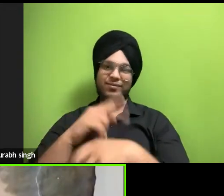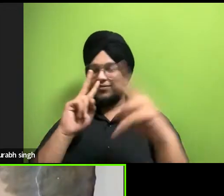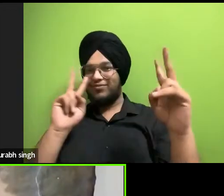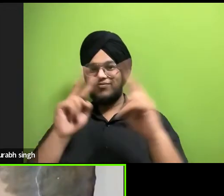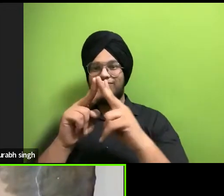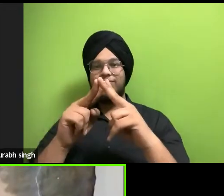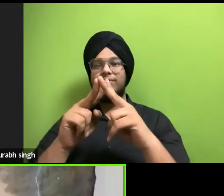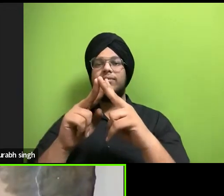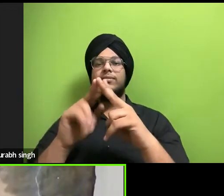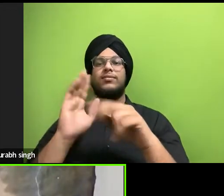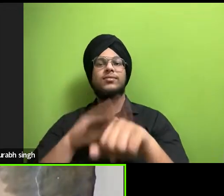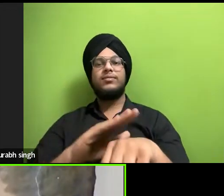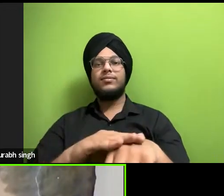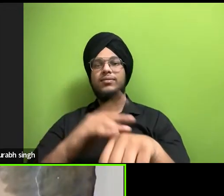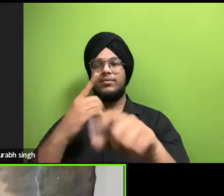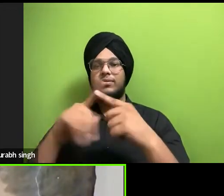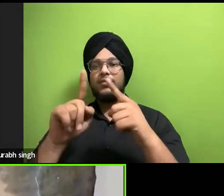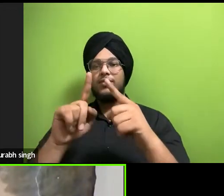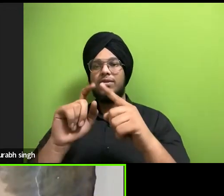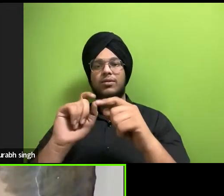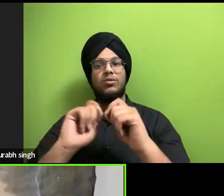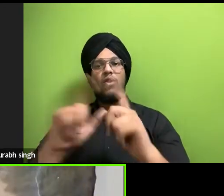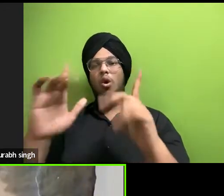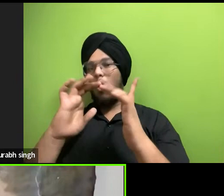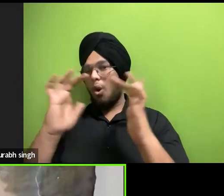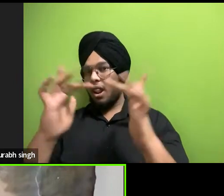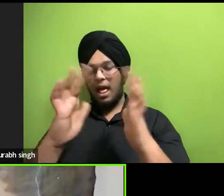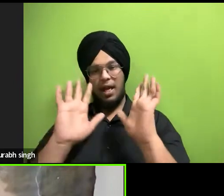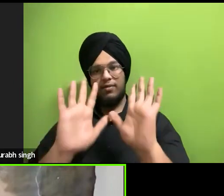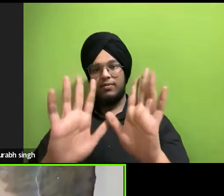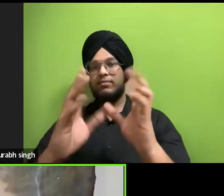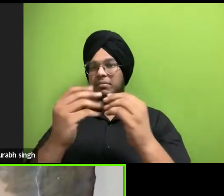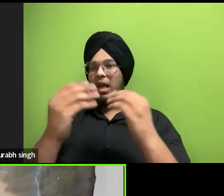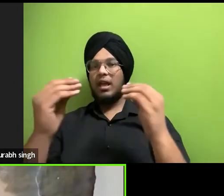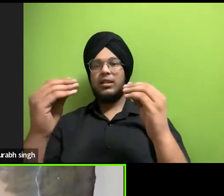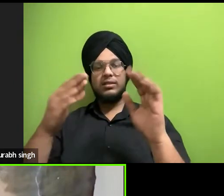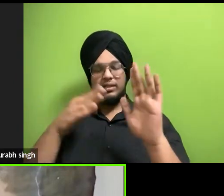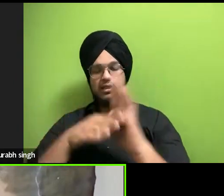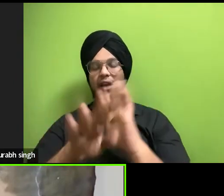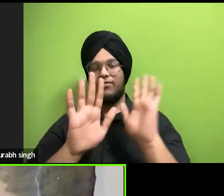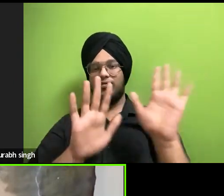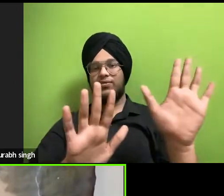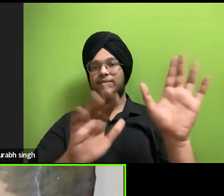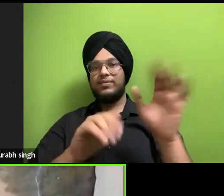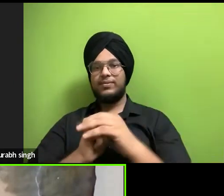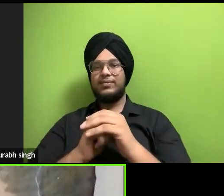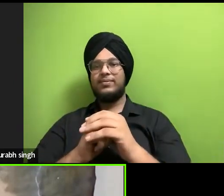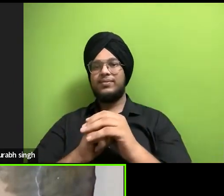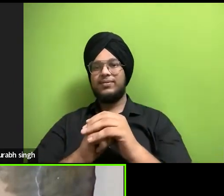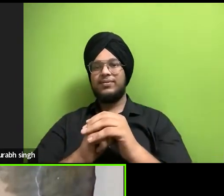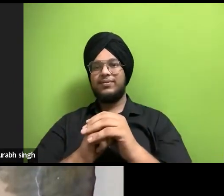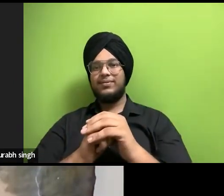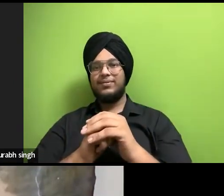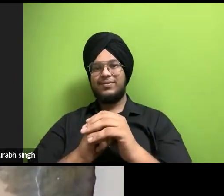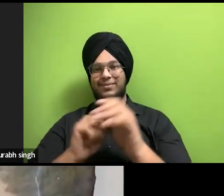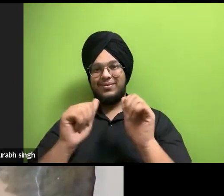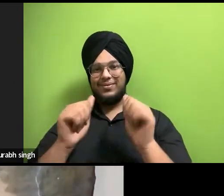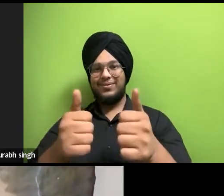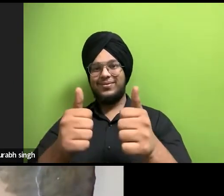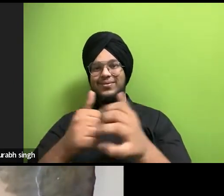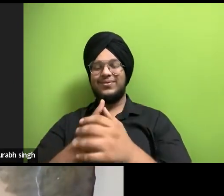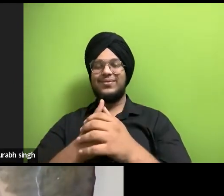experience M+. But go online as well, because there's a lot to see there too. just like you do. Yeah.